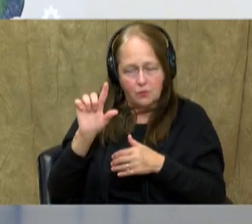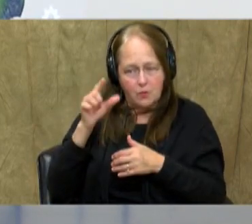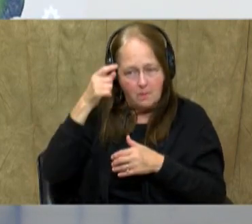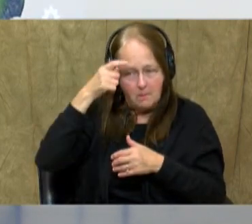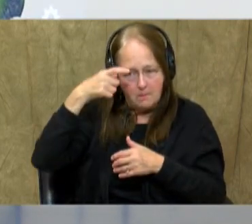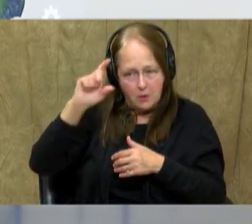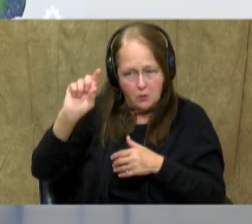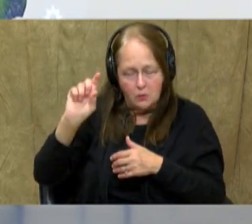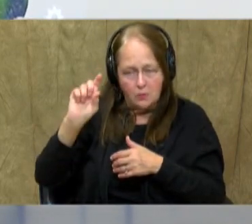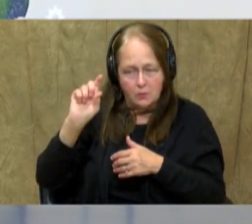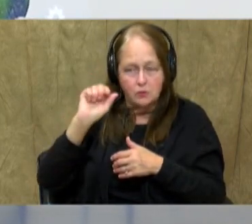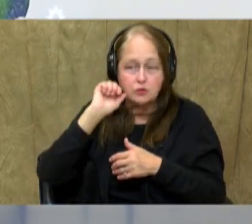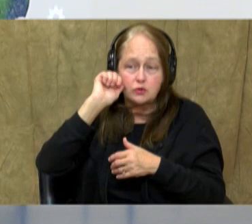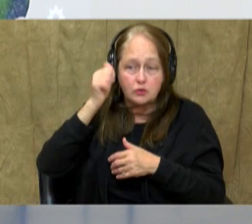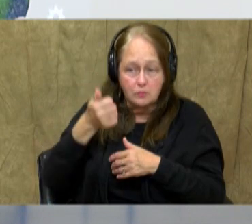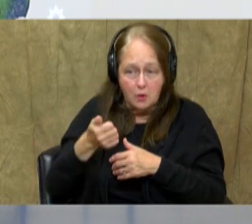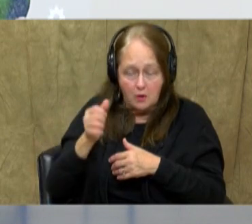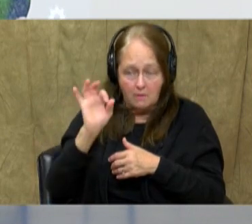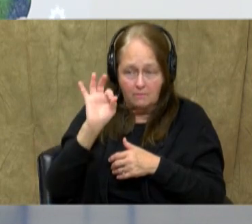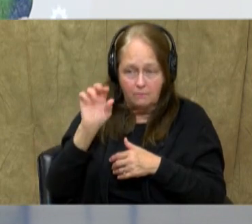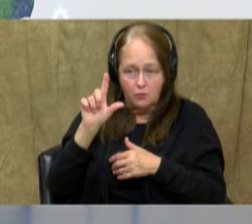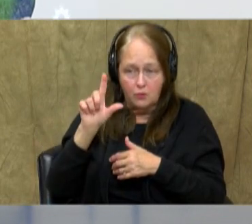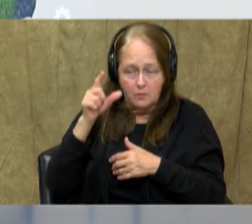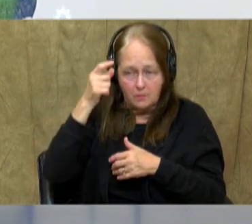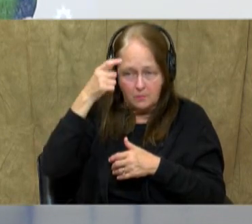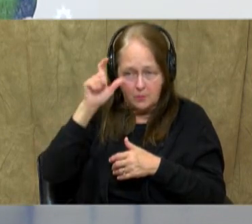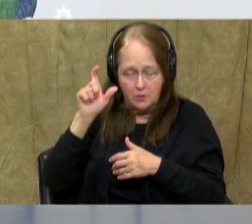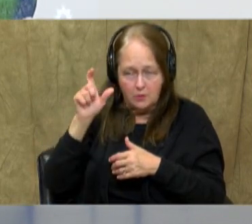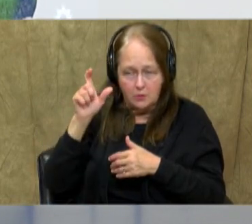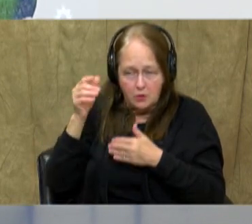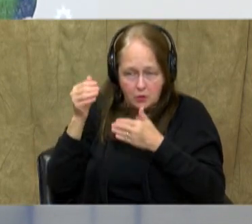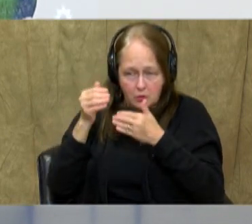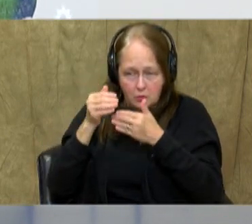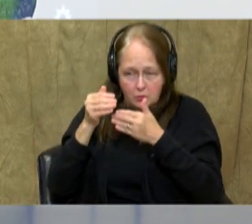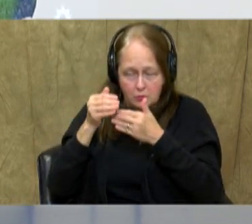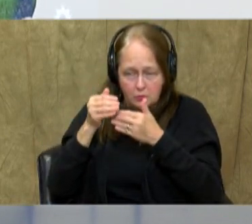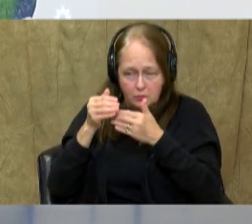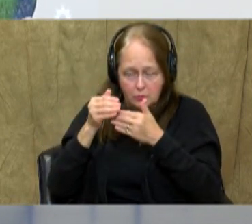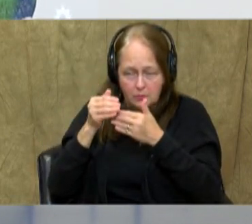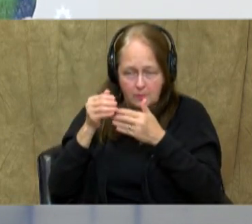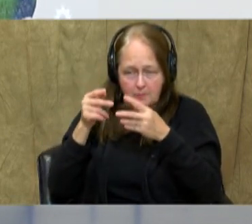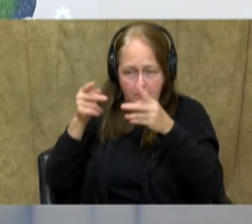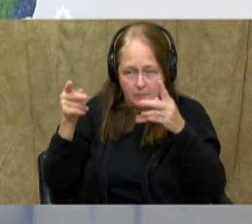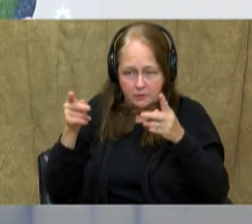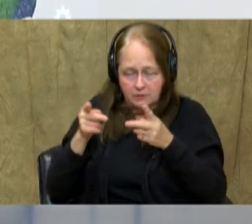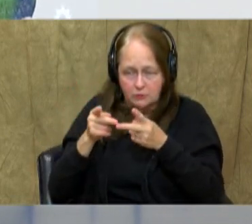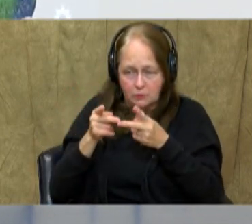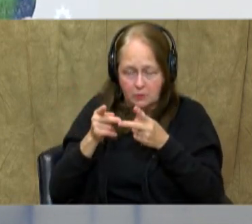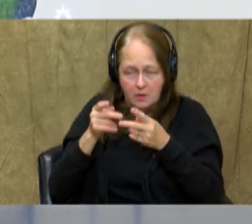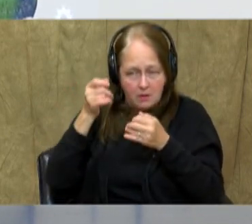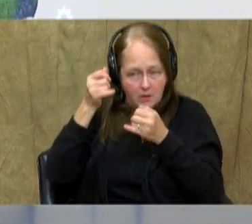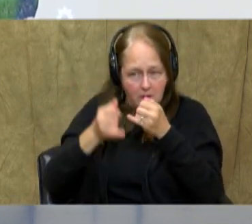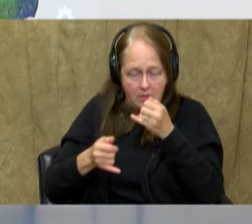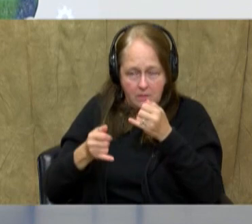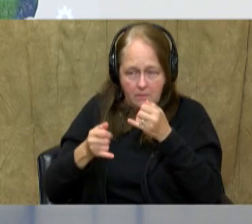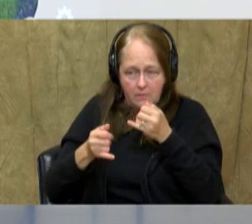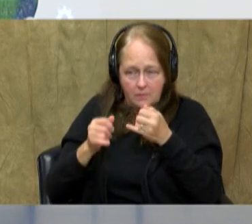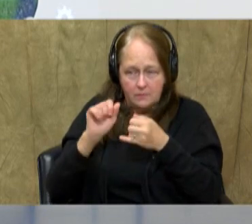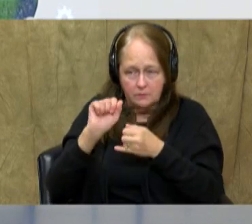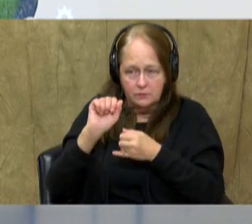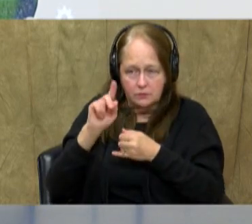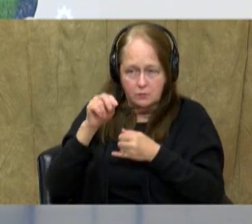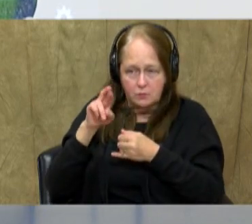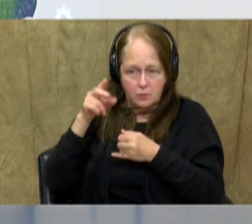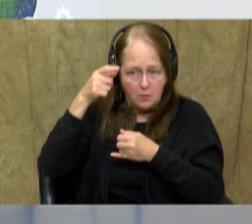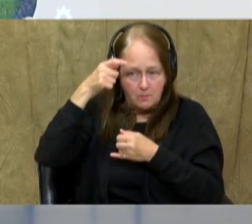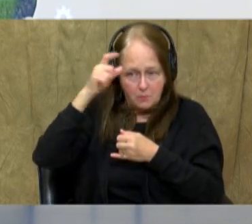Tomorrow we're going to begin the full moon, and it's going to be in that closest perigee position, and it's going to be our last supermoon